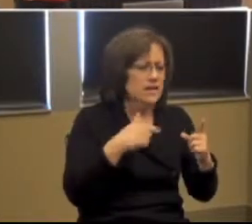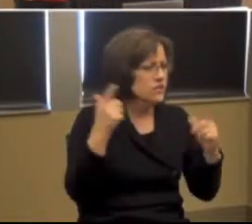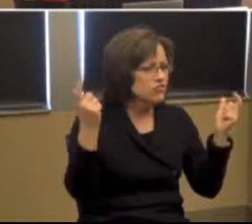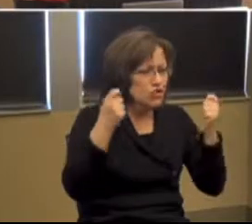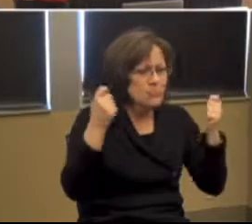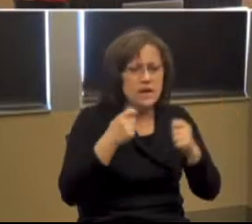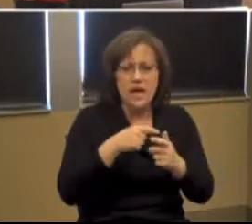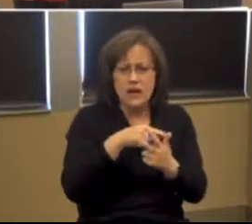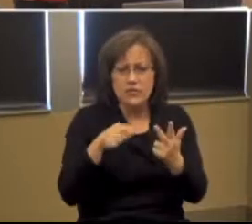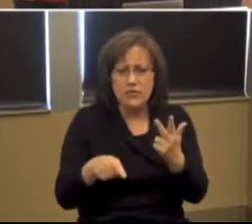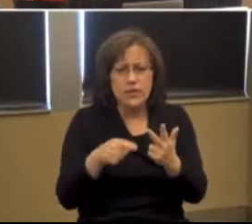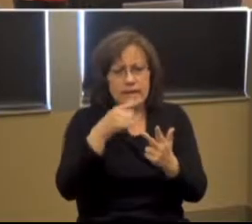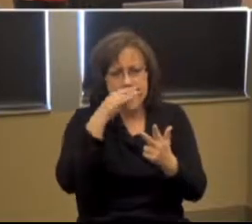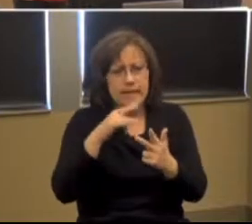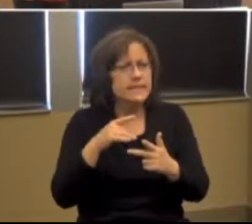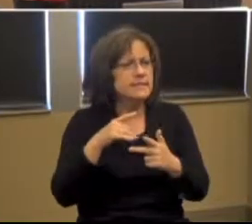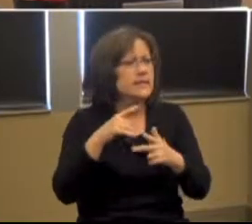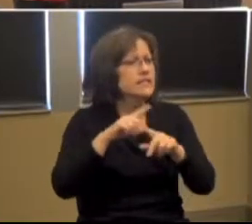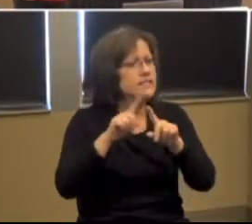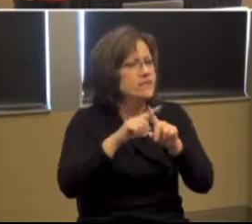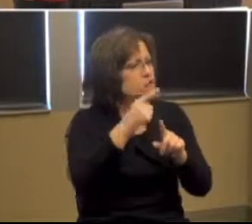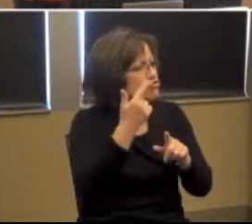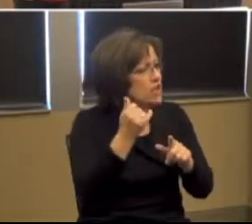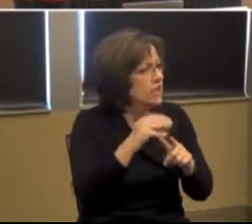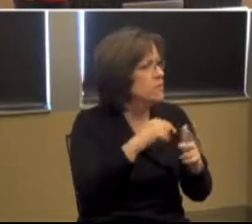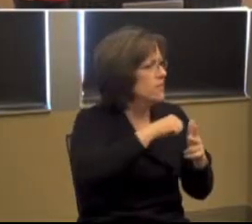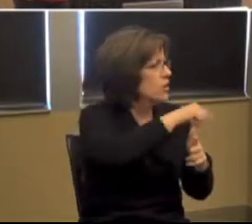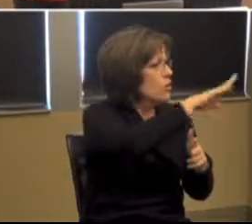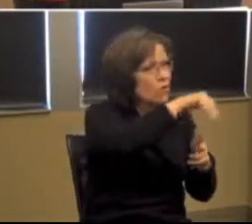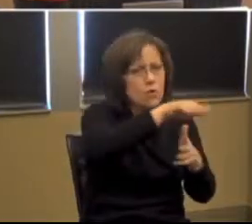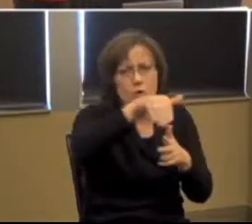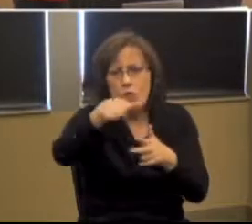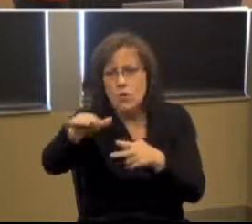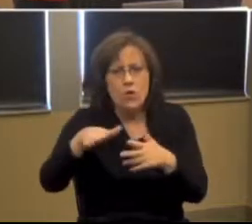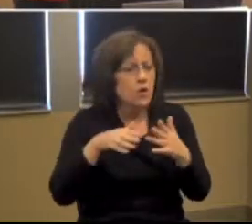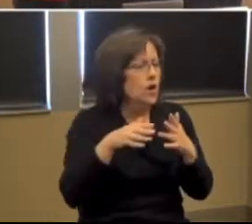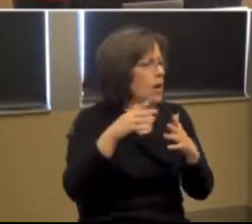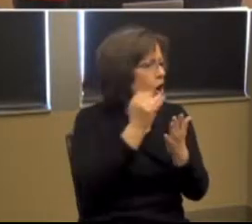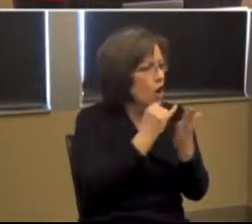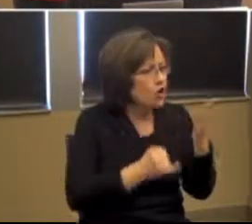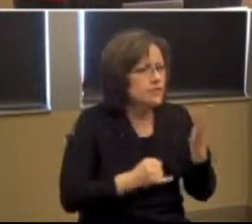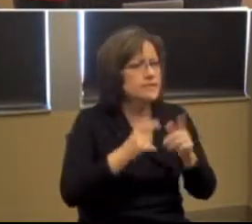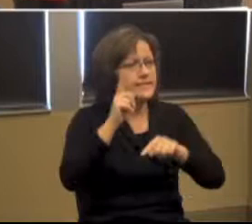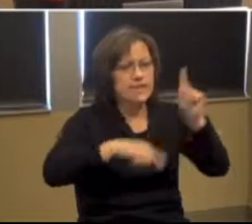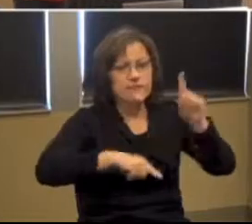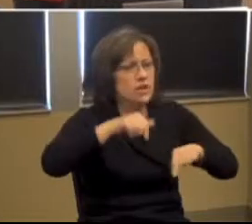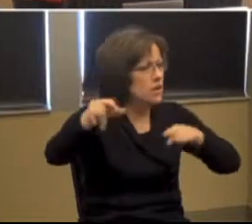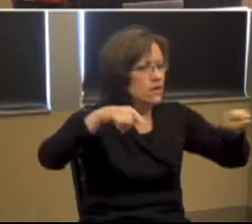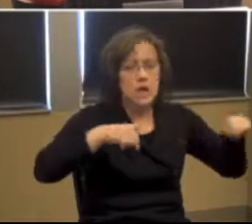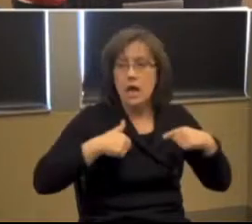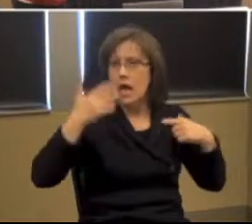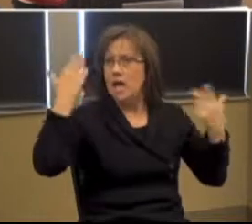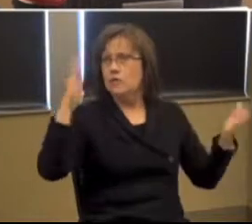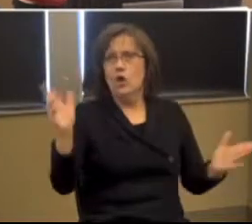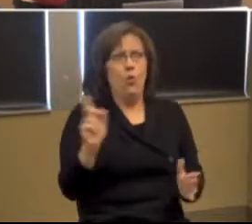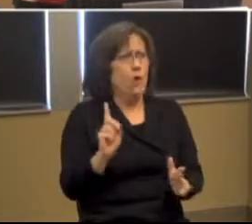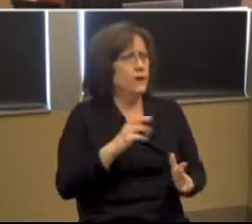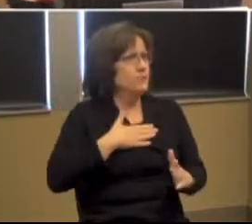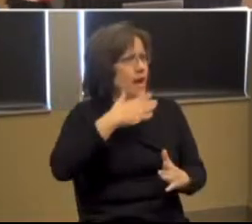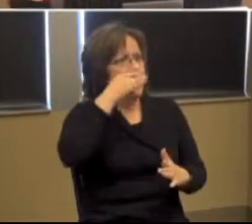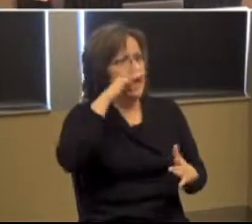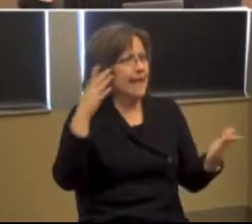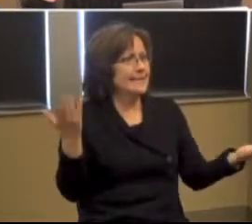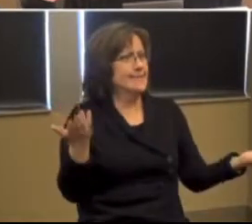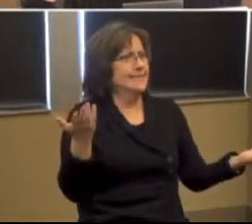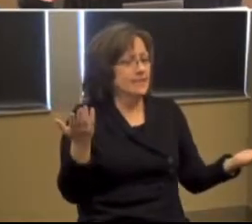different gym classes, 3 different art classes, and they're everywhere all the time, and I have no clue who's where, when, and so I just